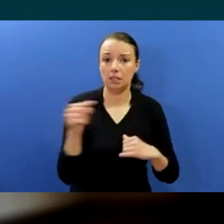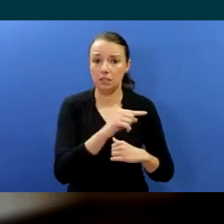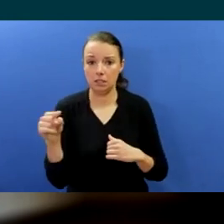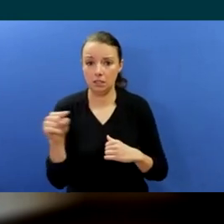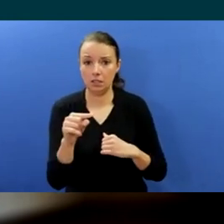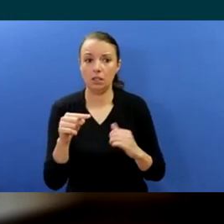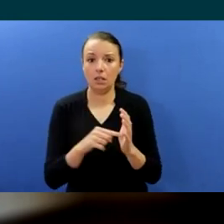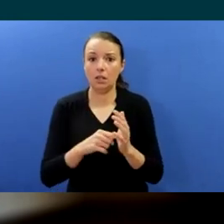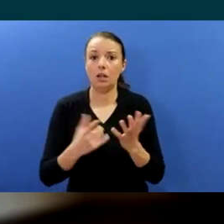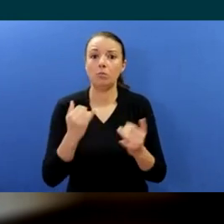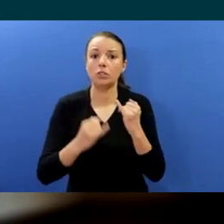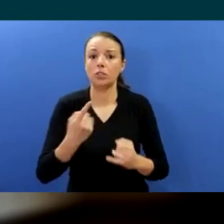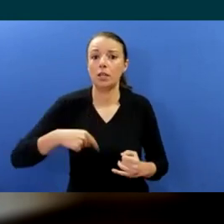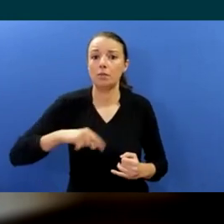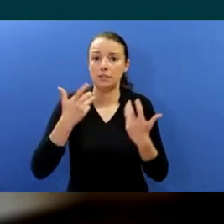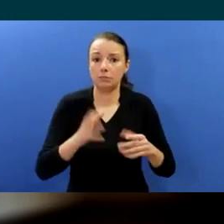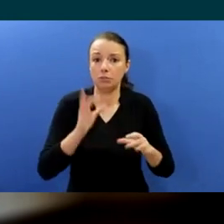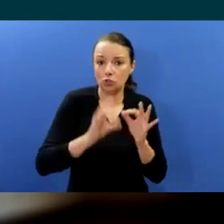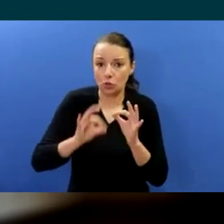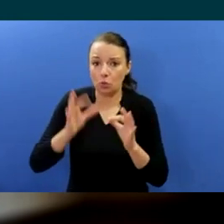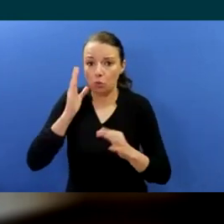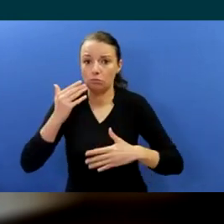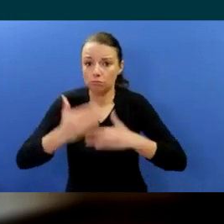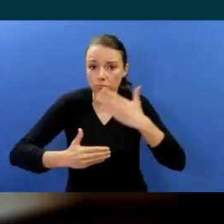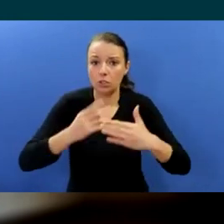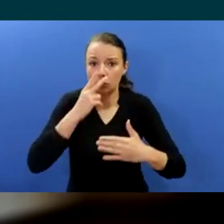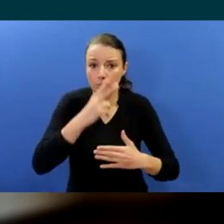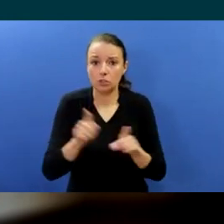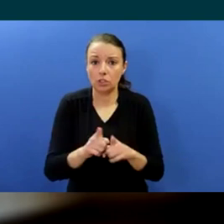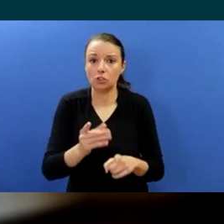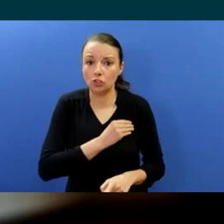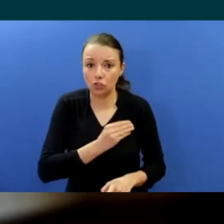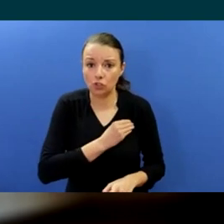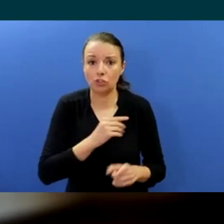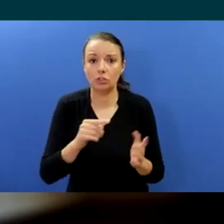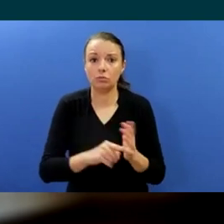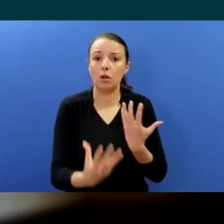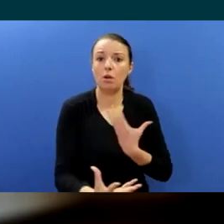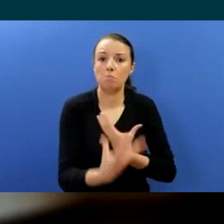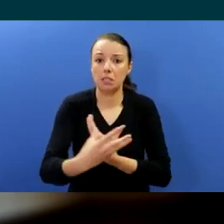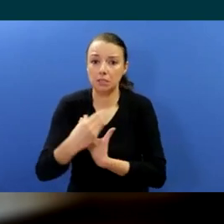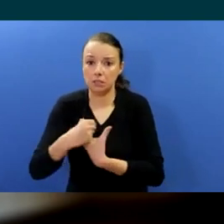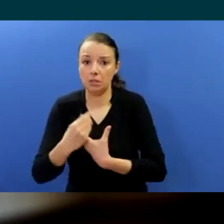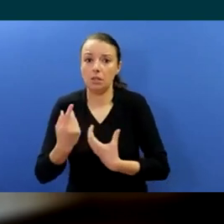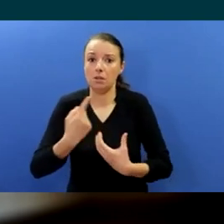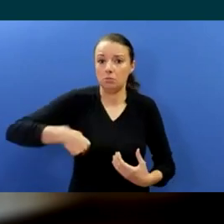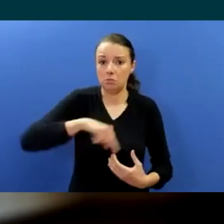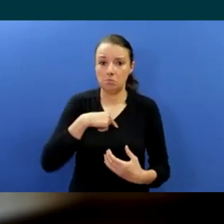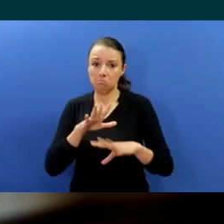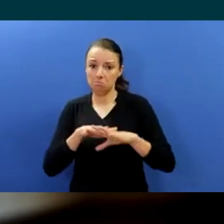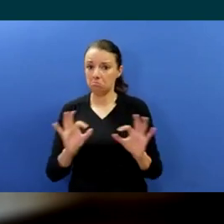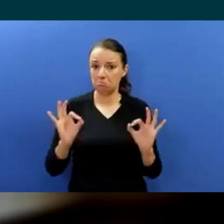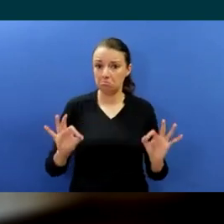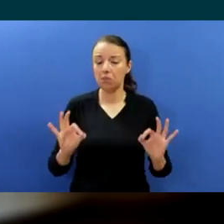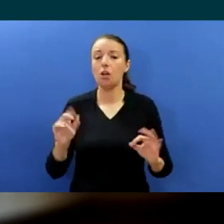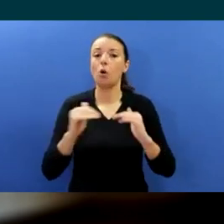but participation, there is a degree of control that you have to give to the person